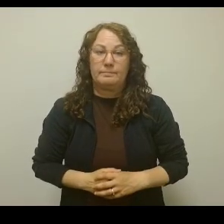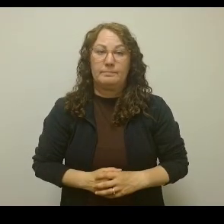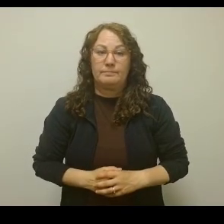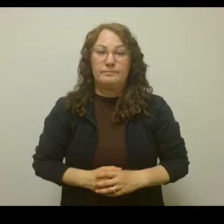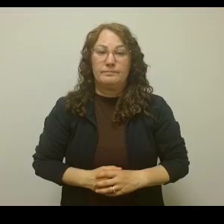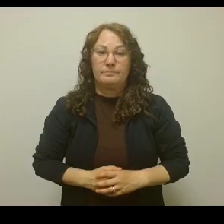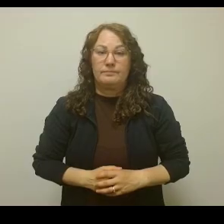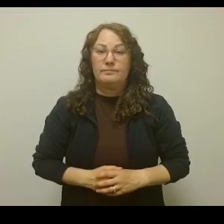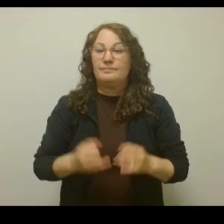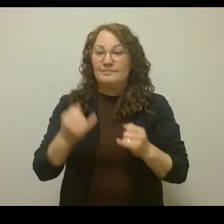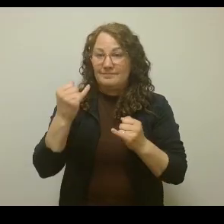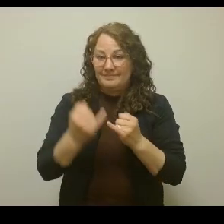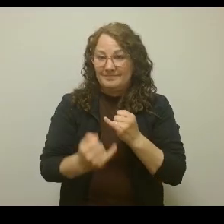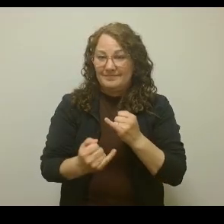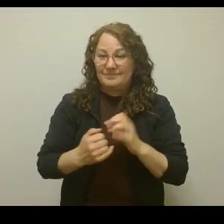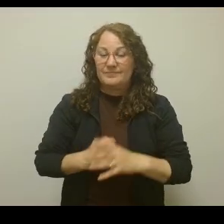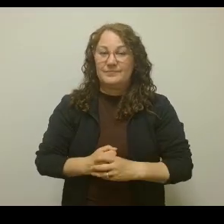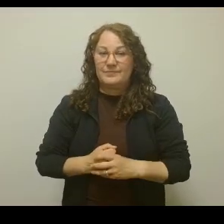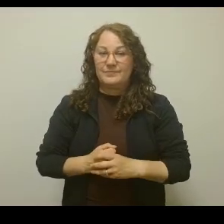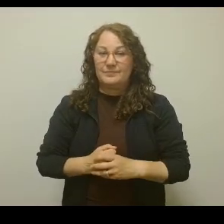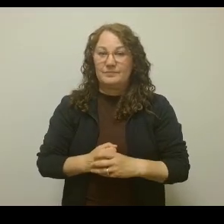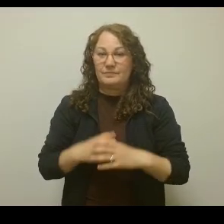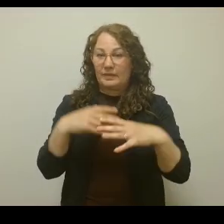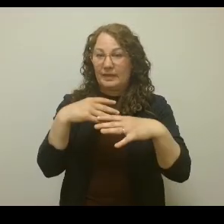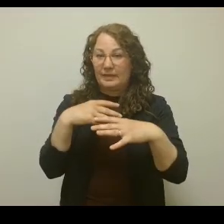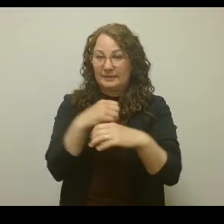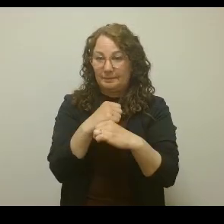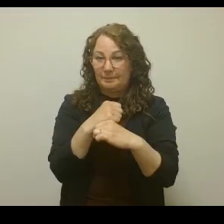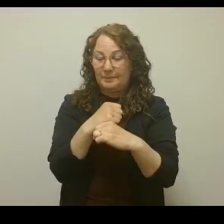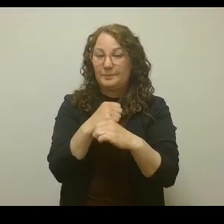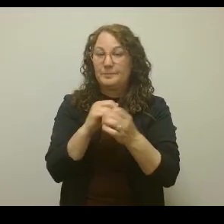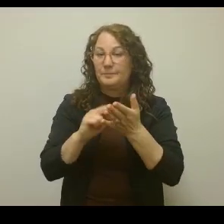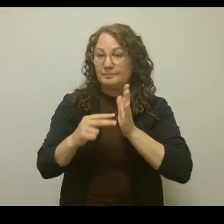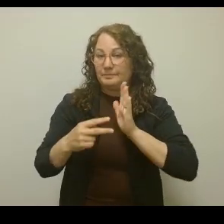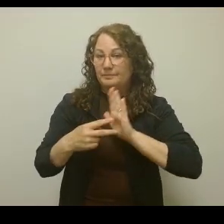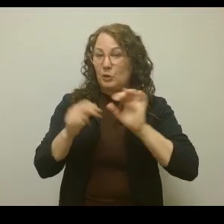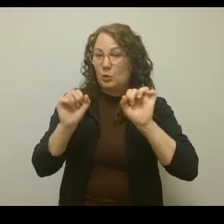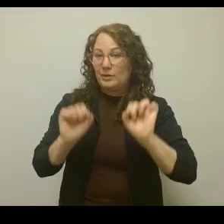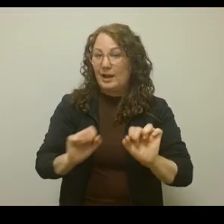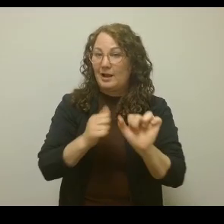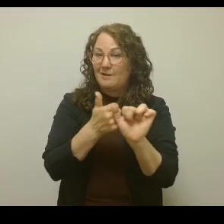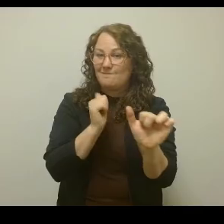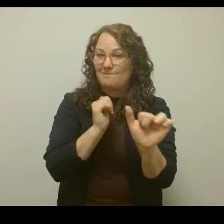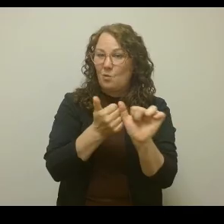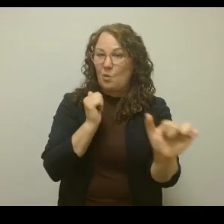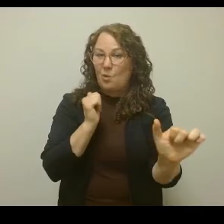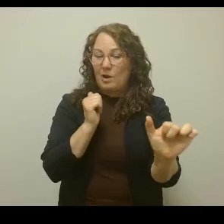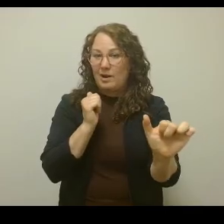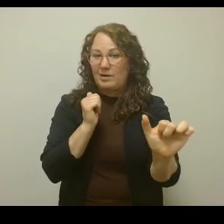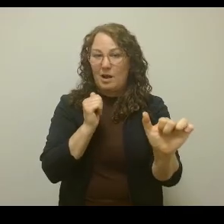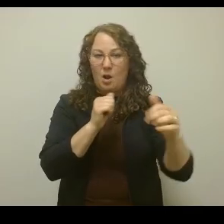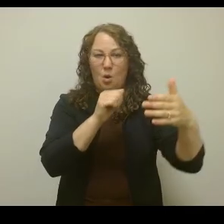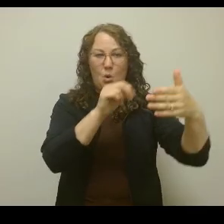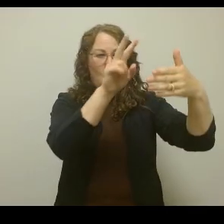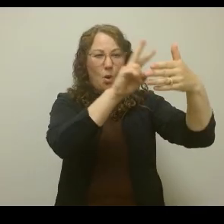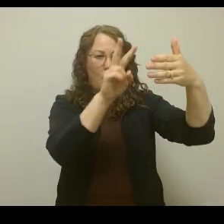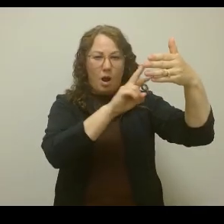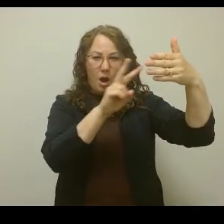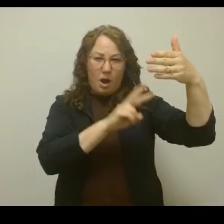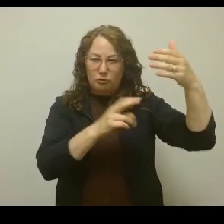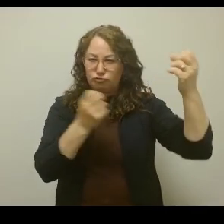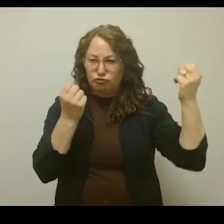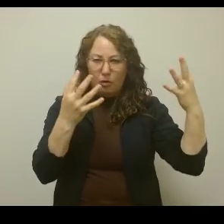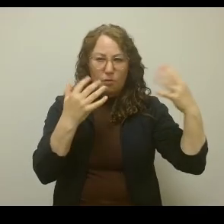And lastly, summarizing can help us avoid getting lost in the minor